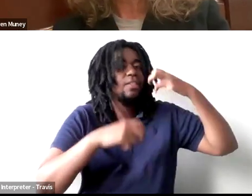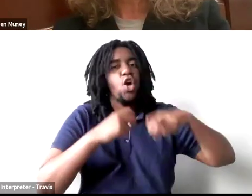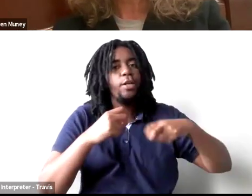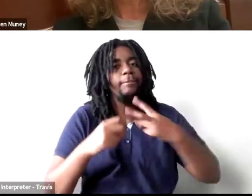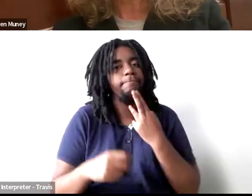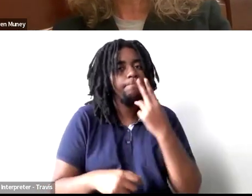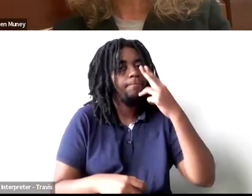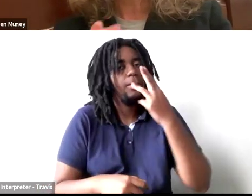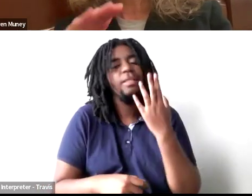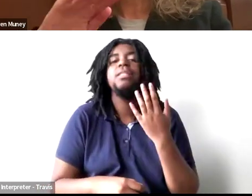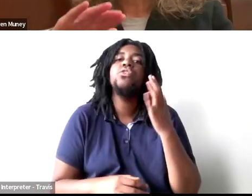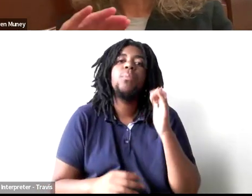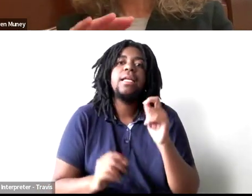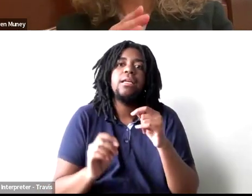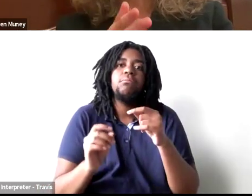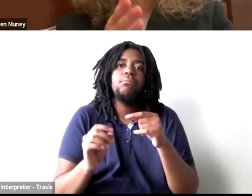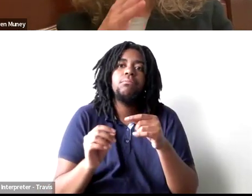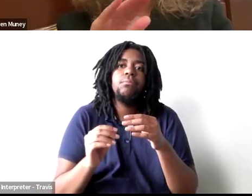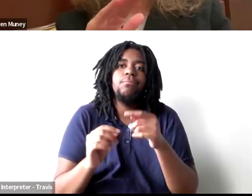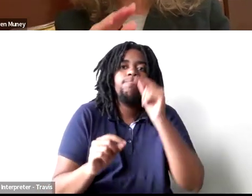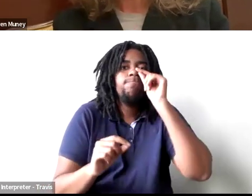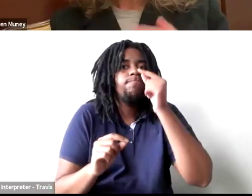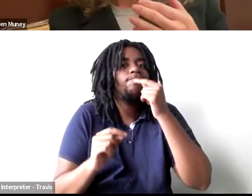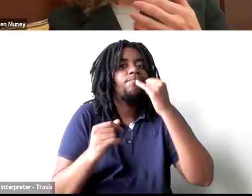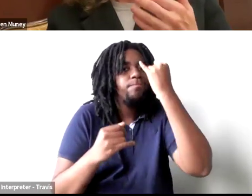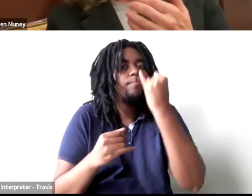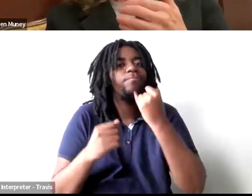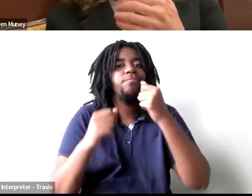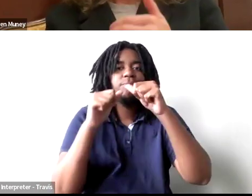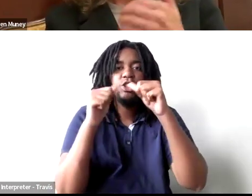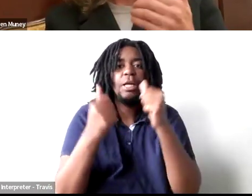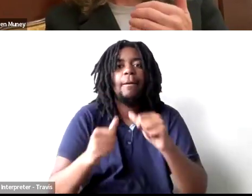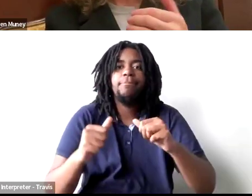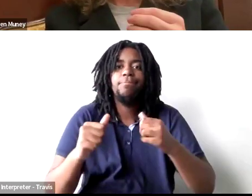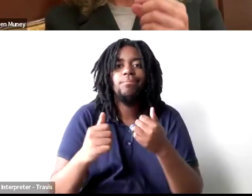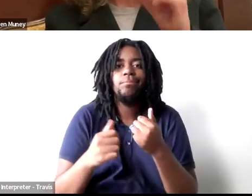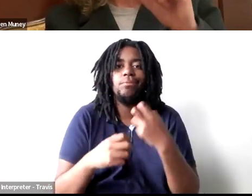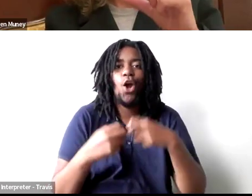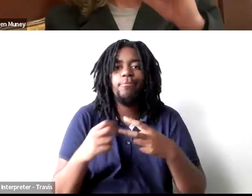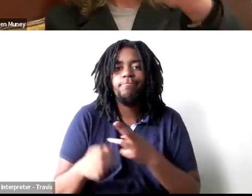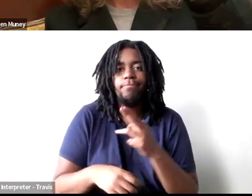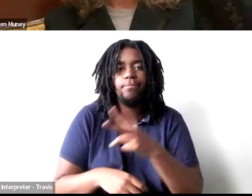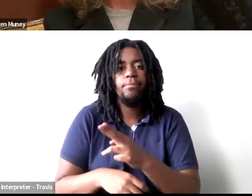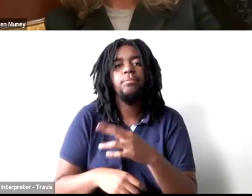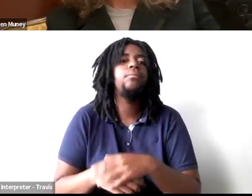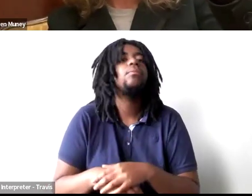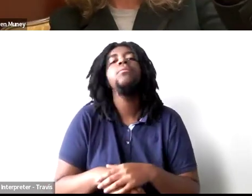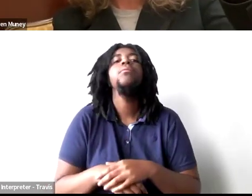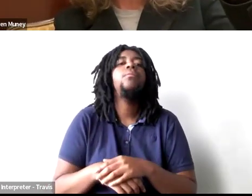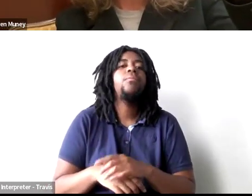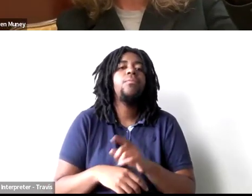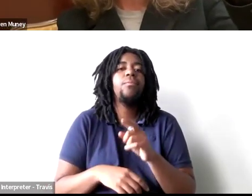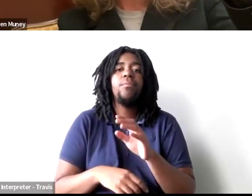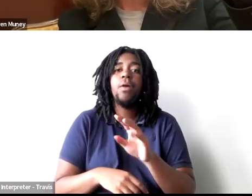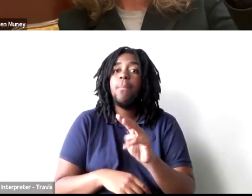many angles and so many shapes. His silhouettes were so tiny, they were